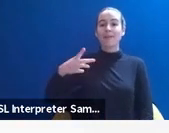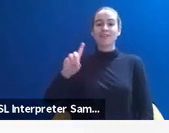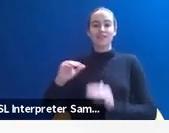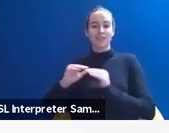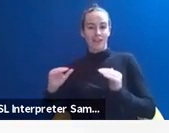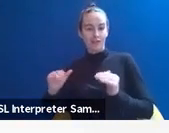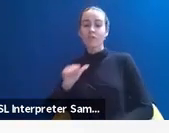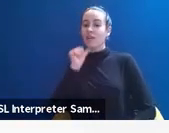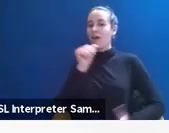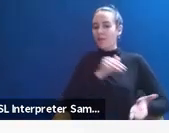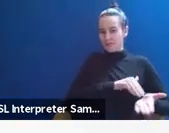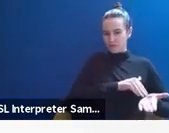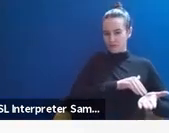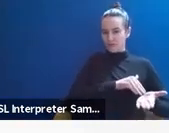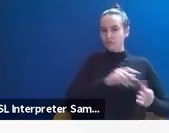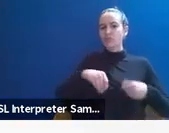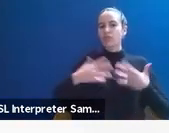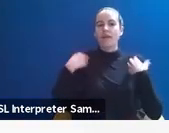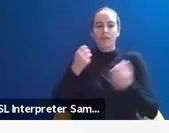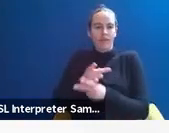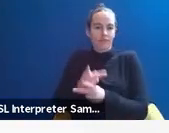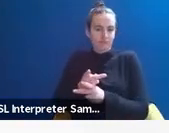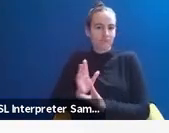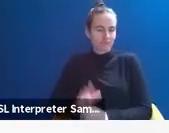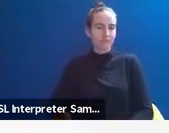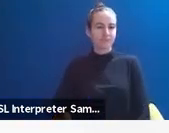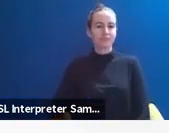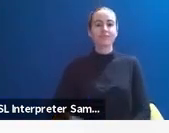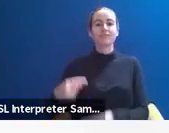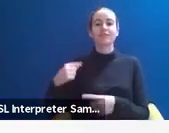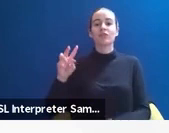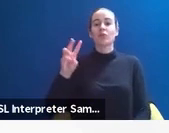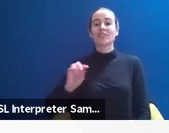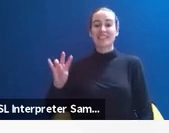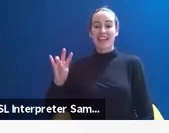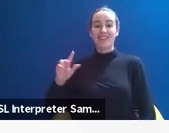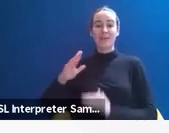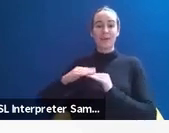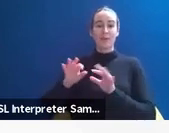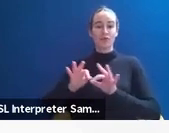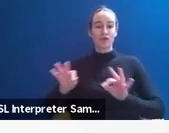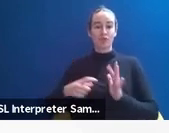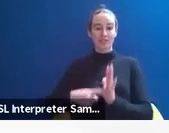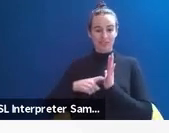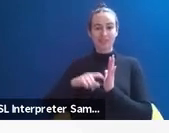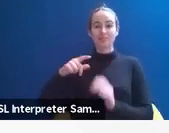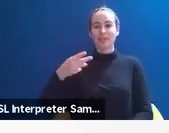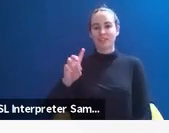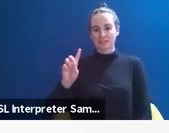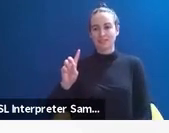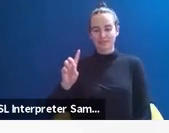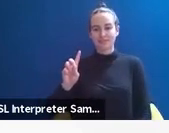non-physician healthcare providers. As of 2007, the minimum degree for audiology is a doctoral degree, and